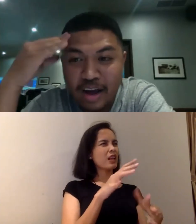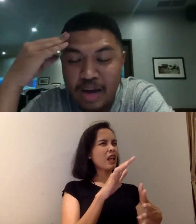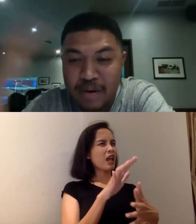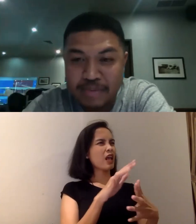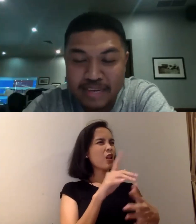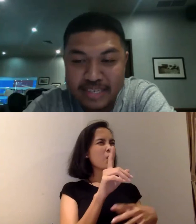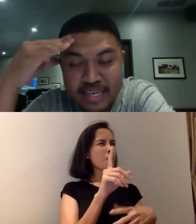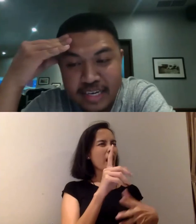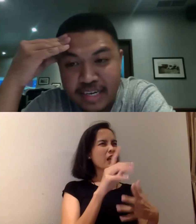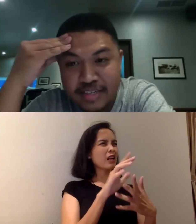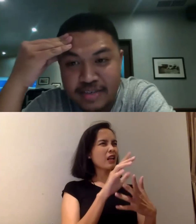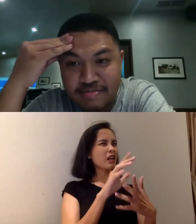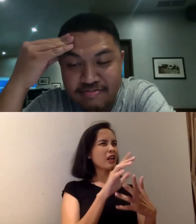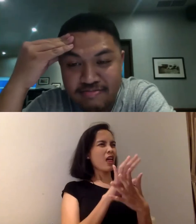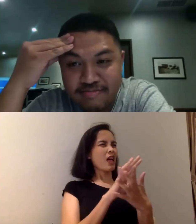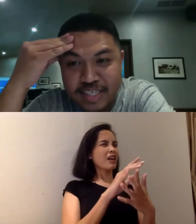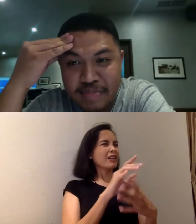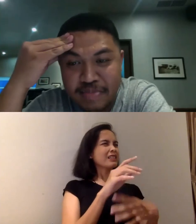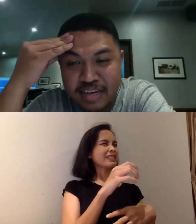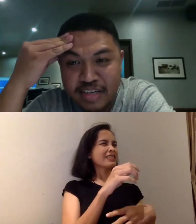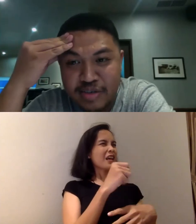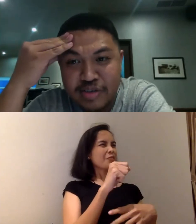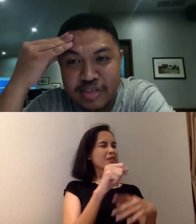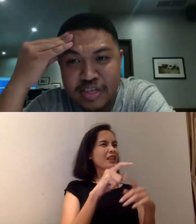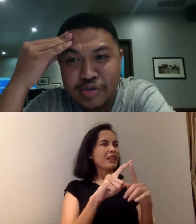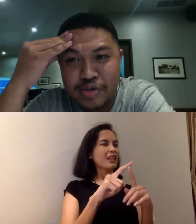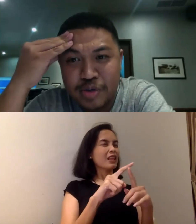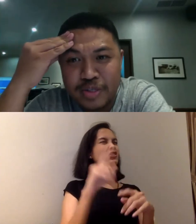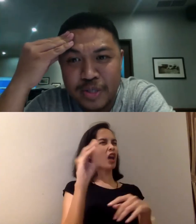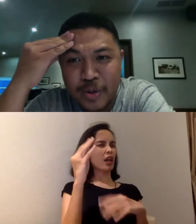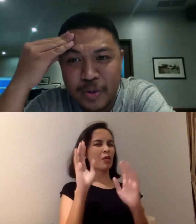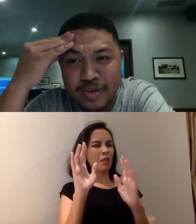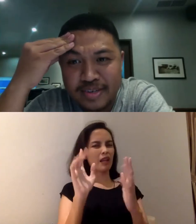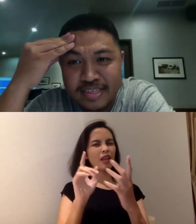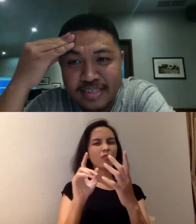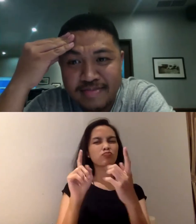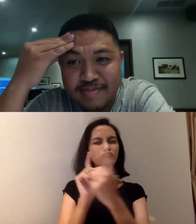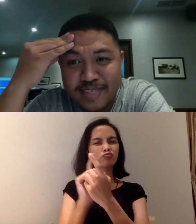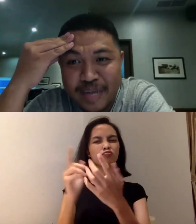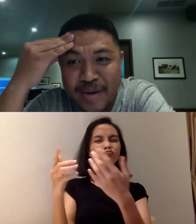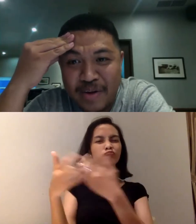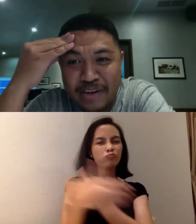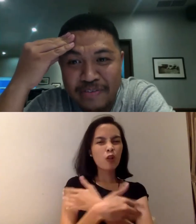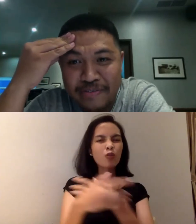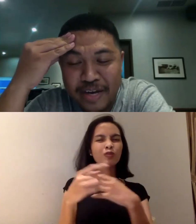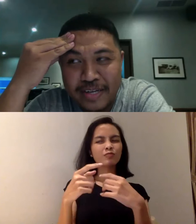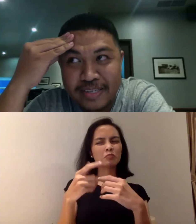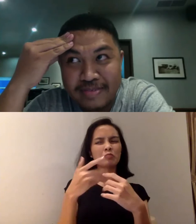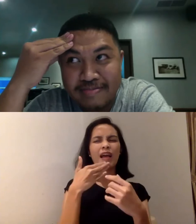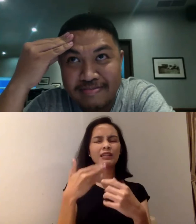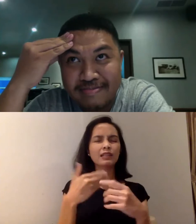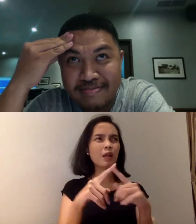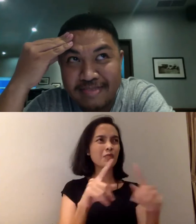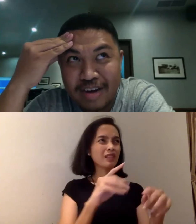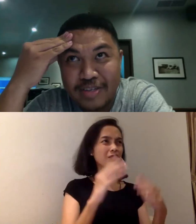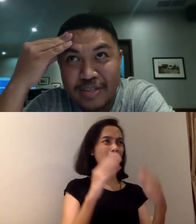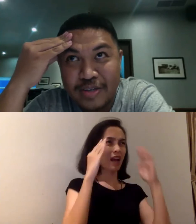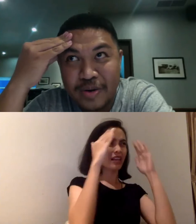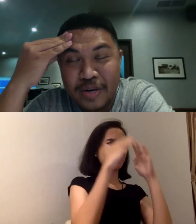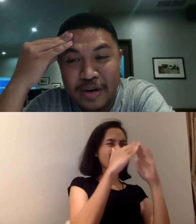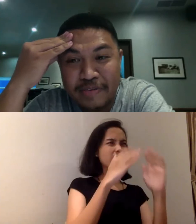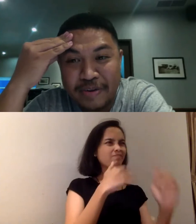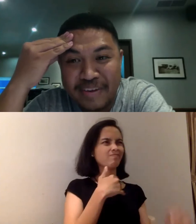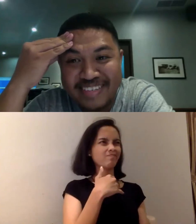that a lot, but in my city it's something unusual. So somehow I felt not